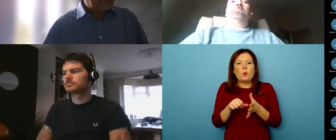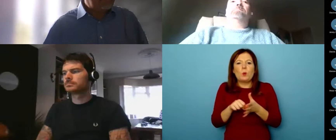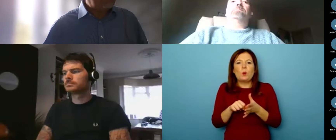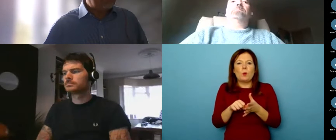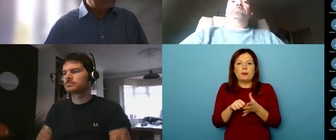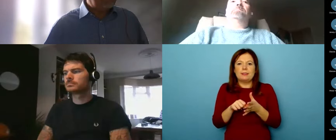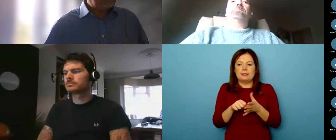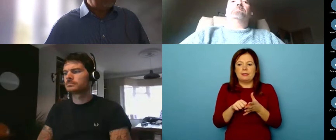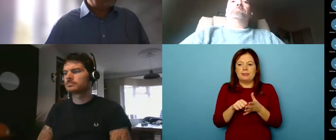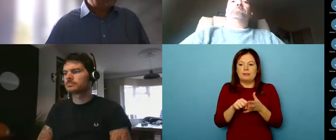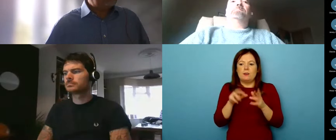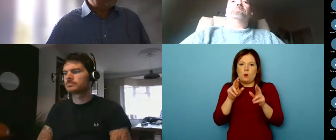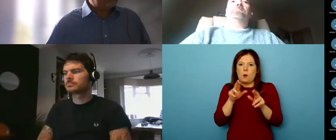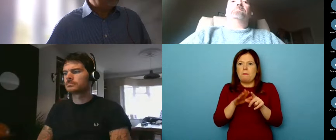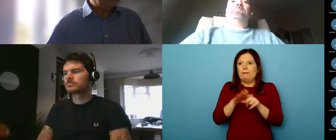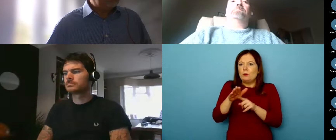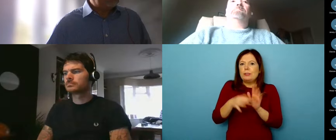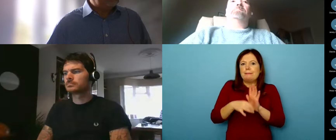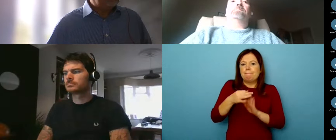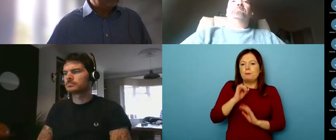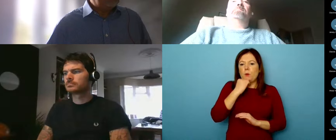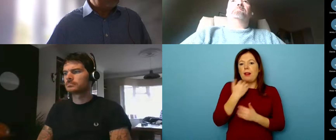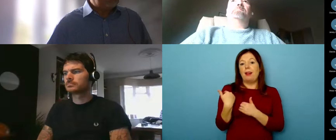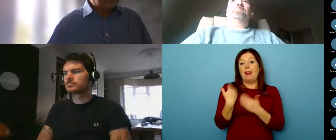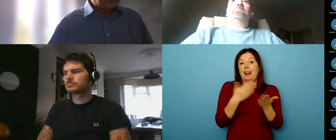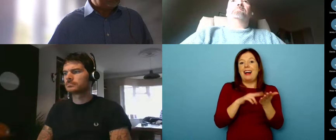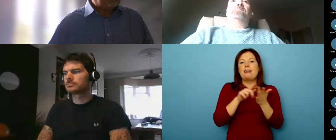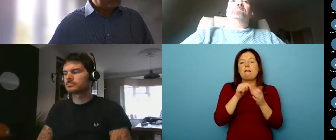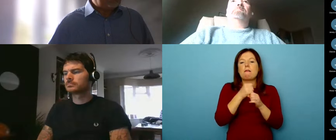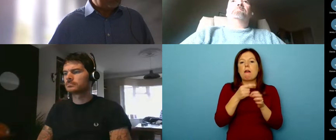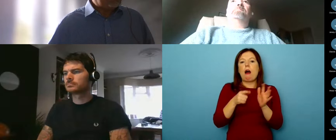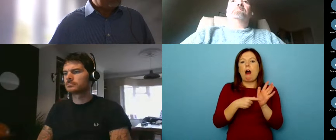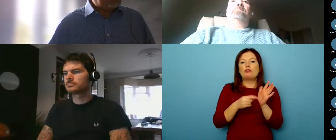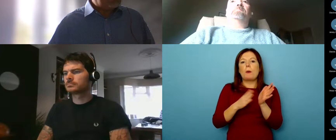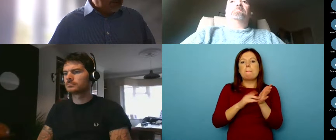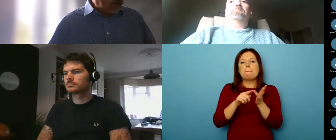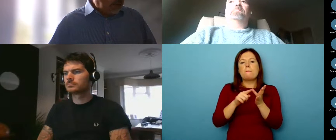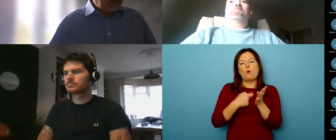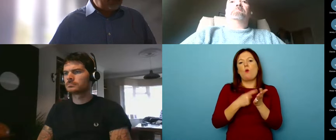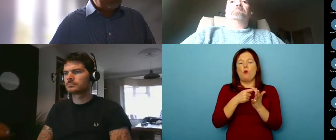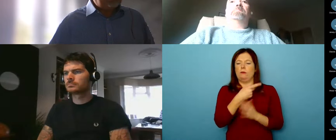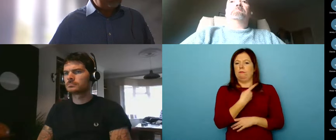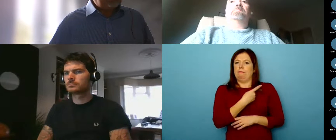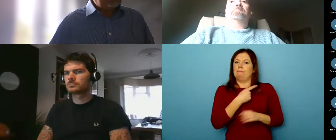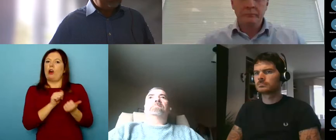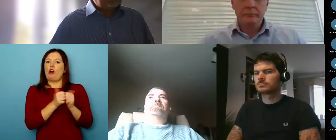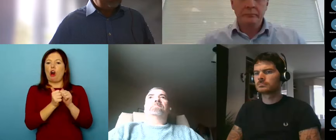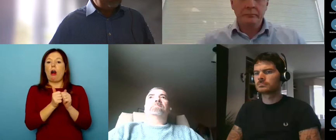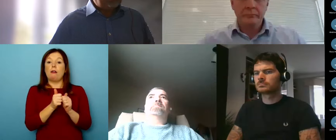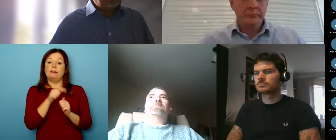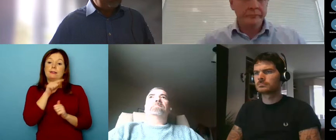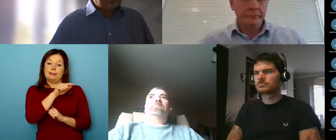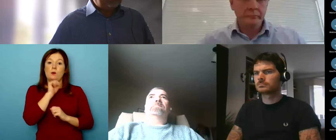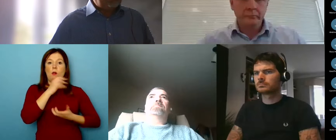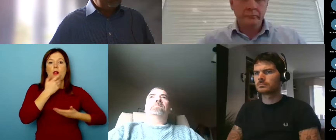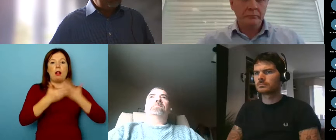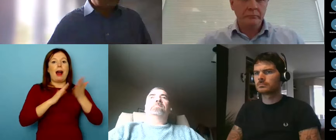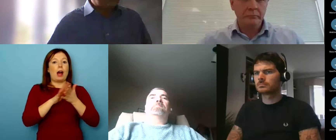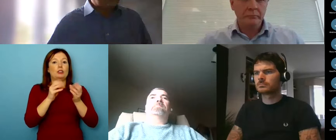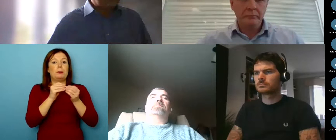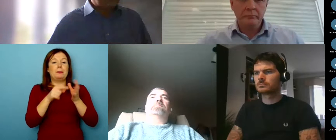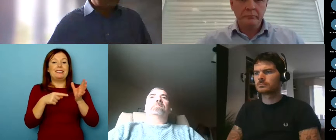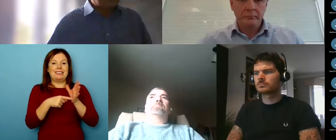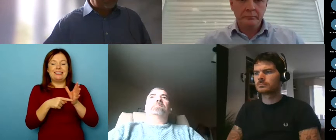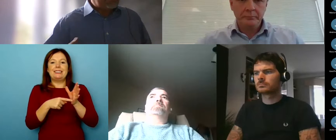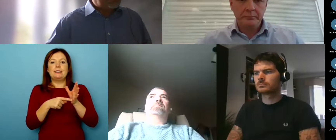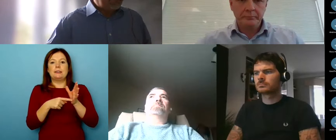address that in anything future. Next, let me hand over to Nigel Moore, my colleague, and he'll explain about how HBBTV are looking to adjust